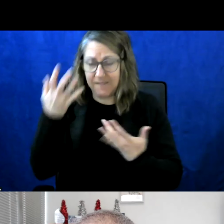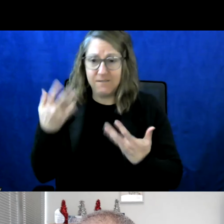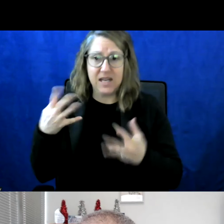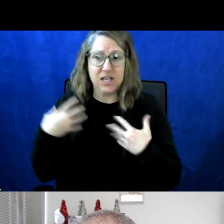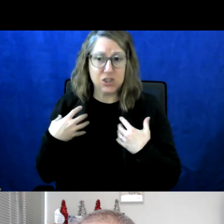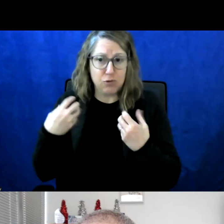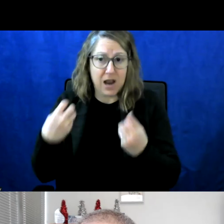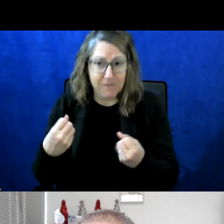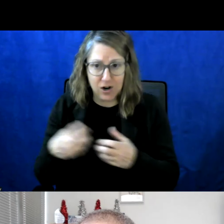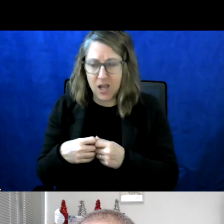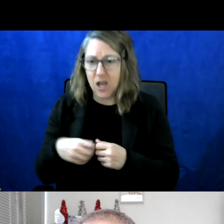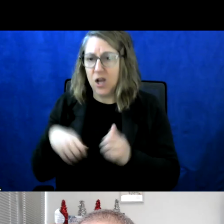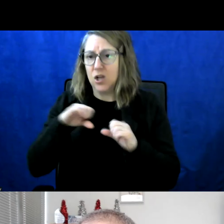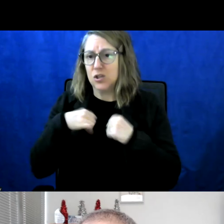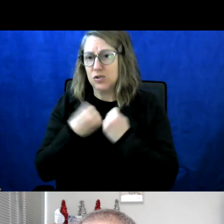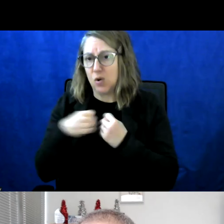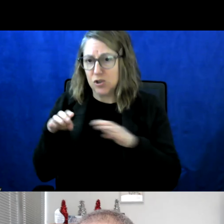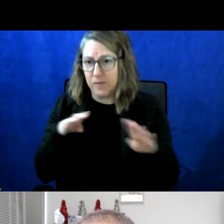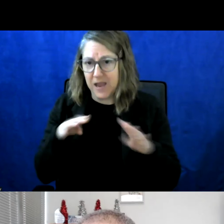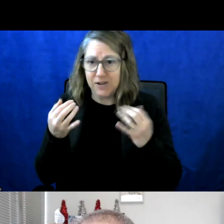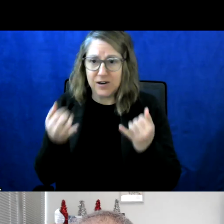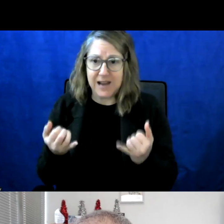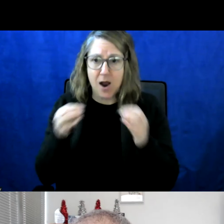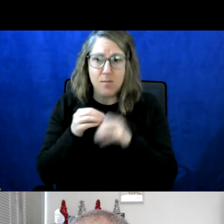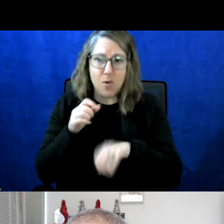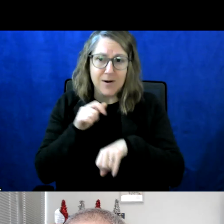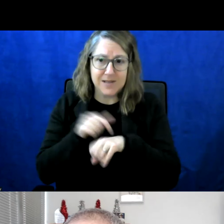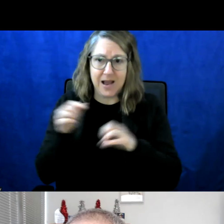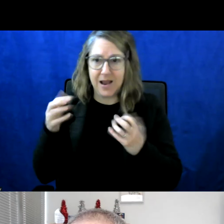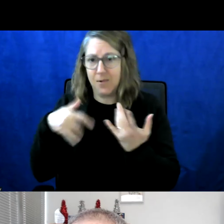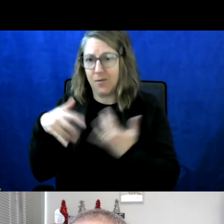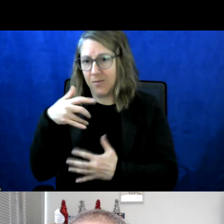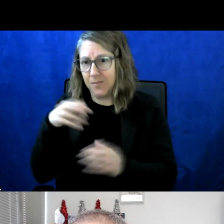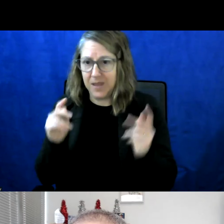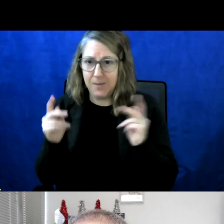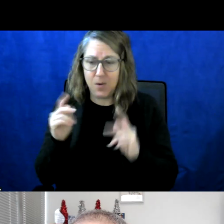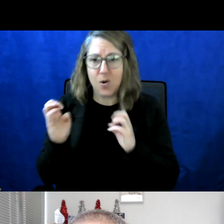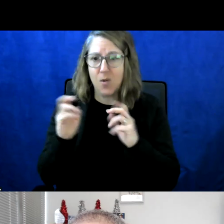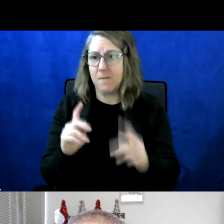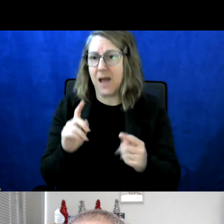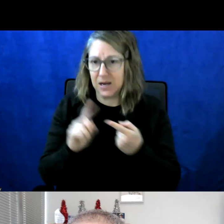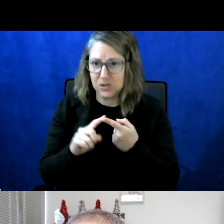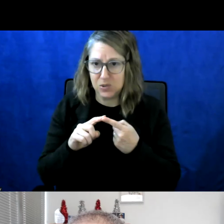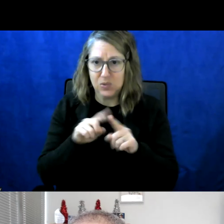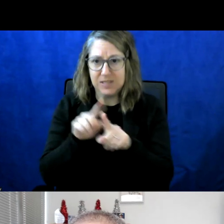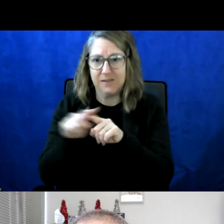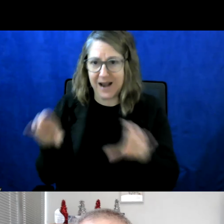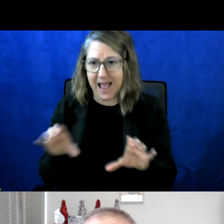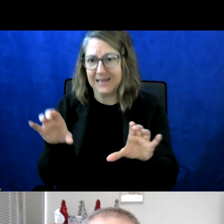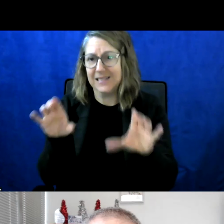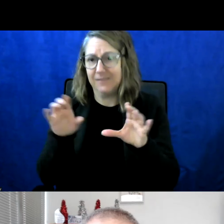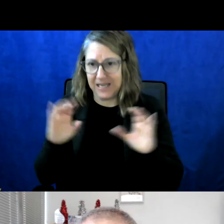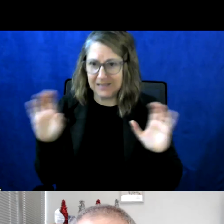Social behaviors, we're spending a lot more time, we're going back to indoor activity, spending time with loved